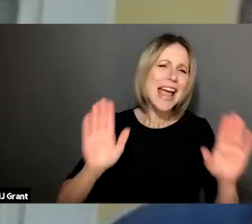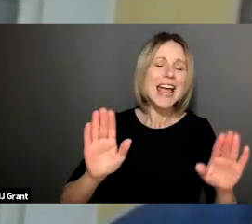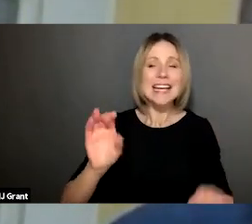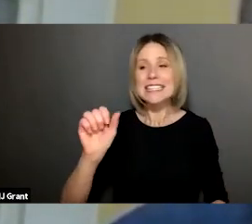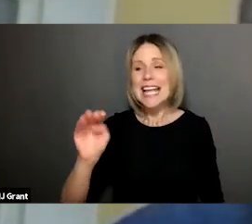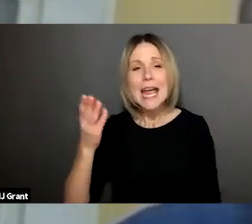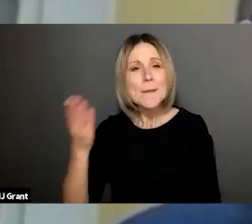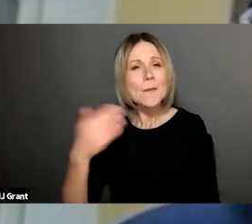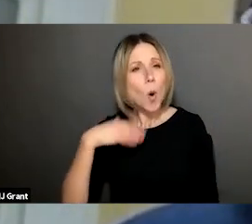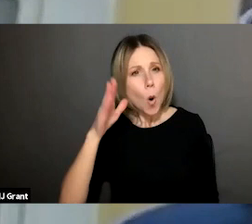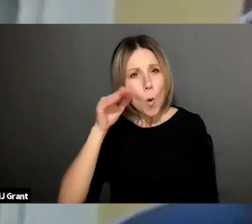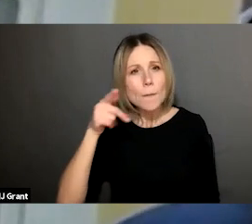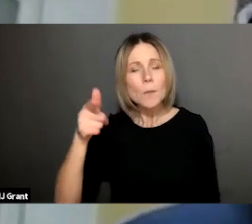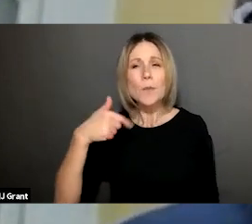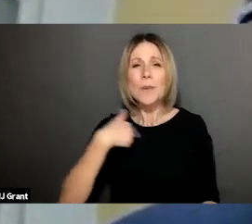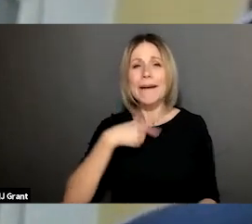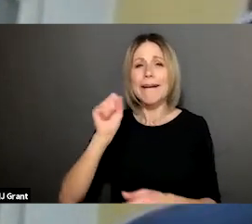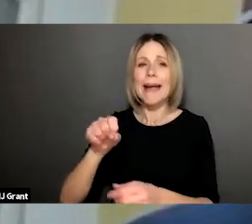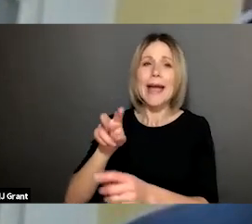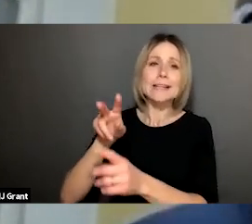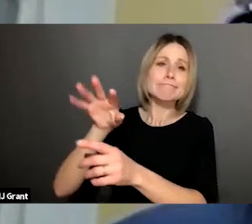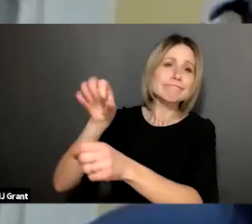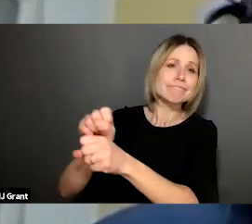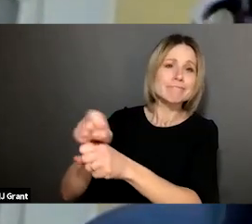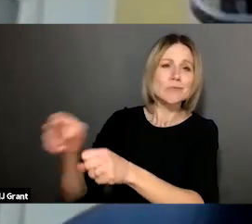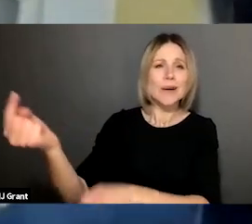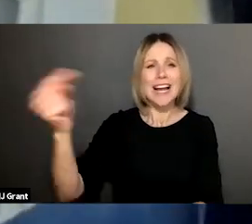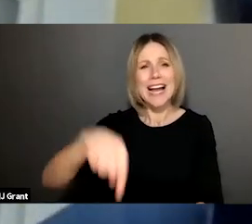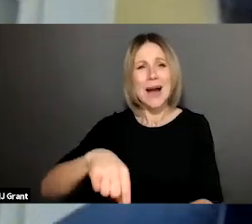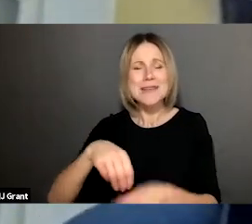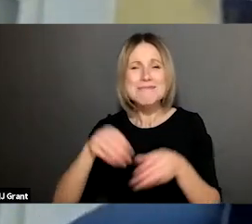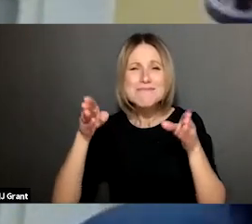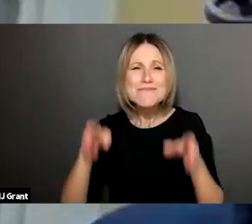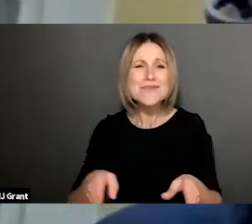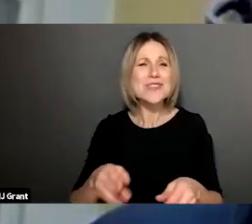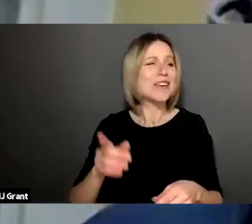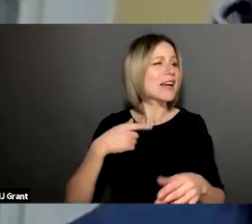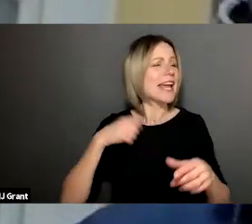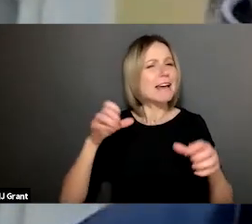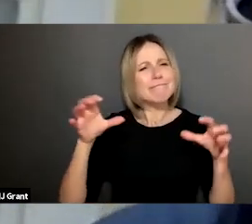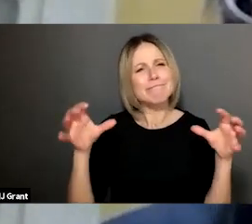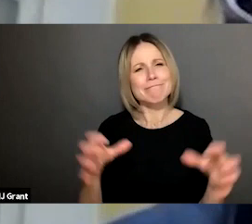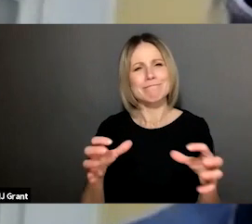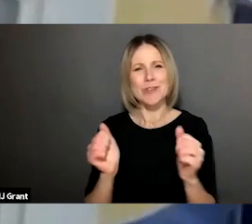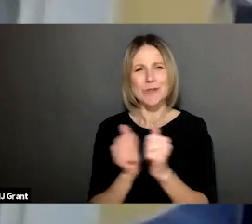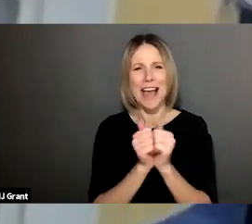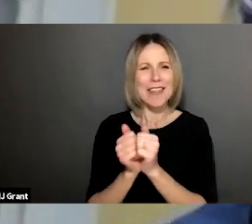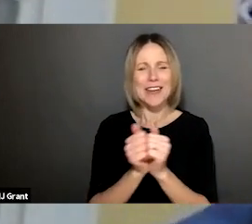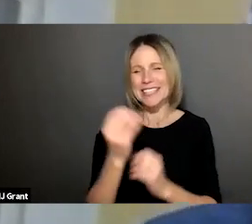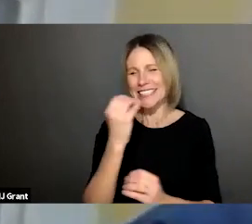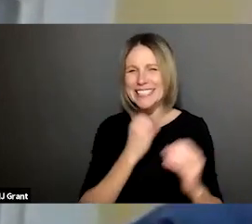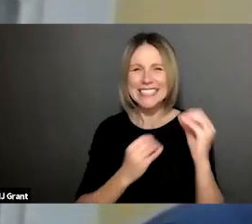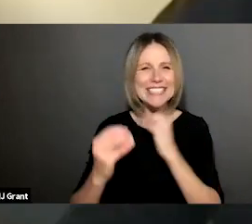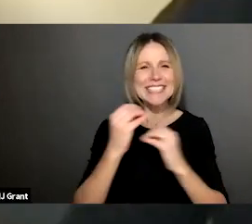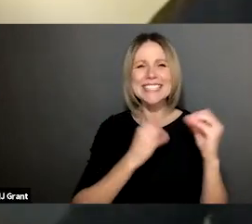you to come in person when we can all get together and have some good food and have the candles burn down. What a great image you set for